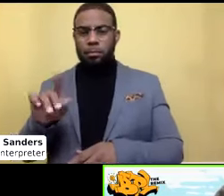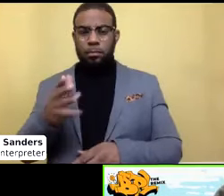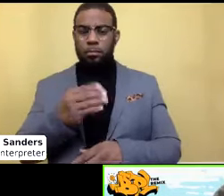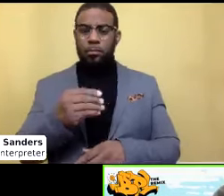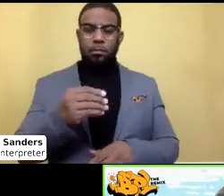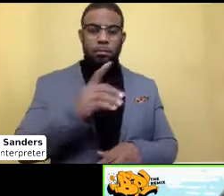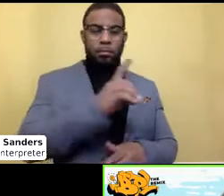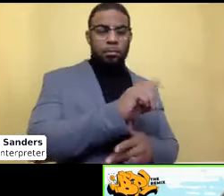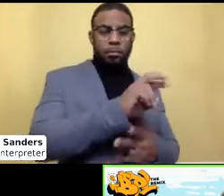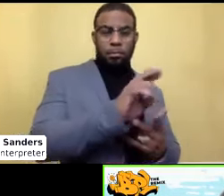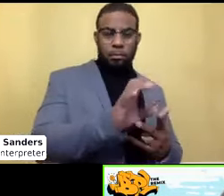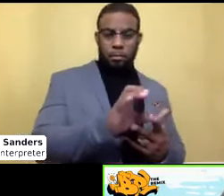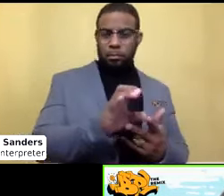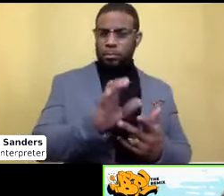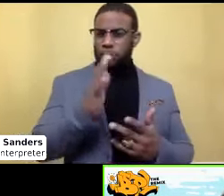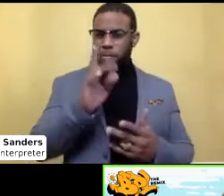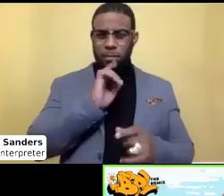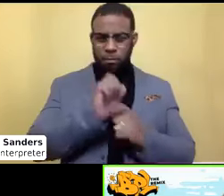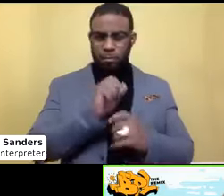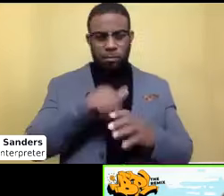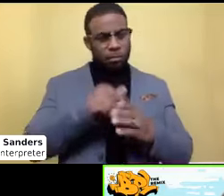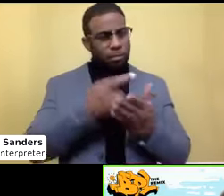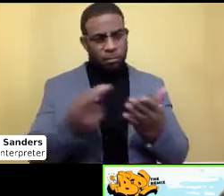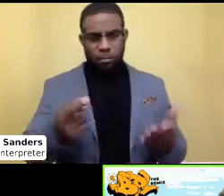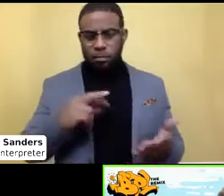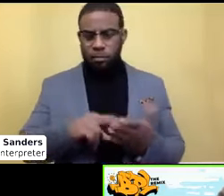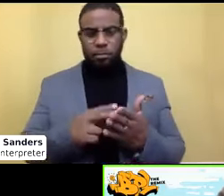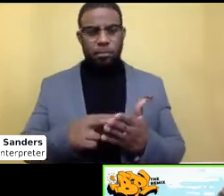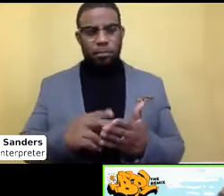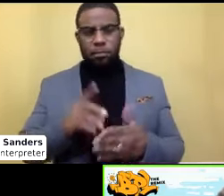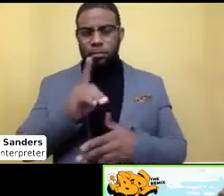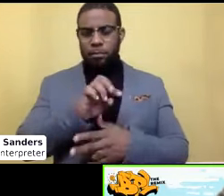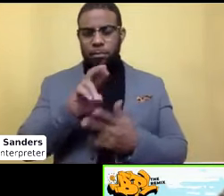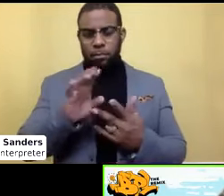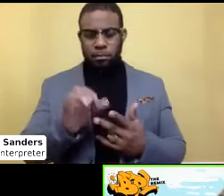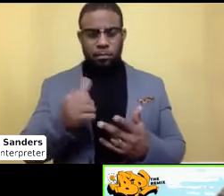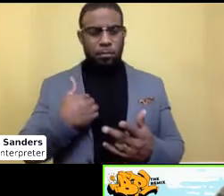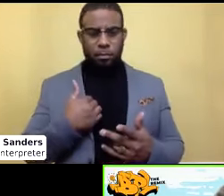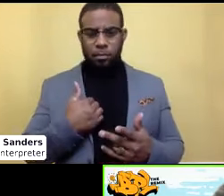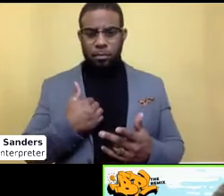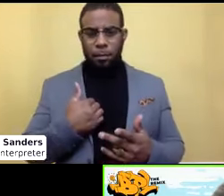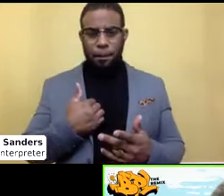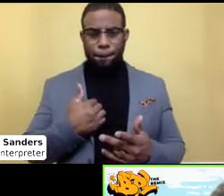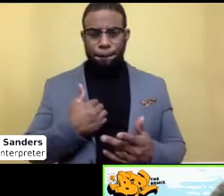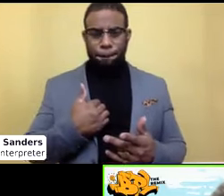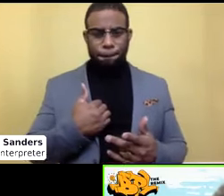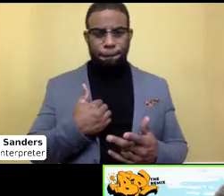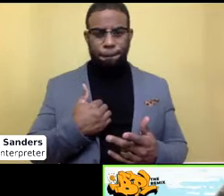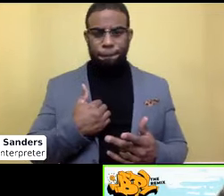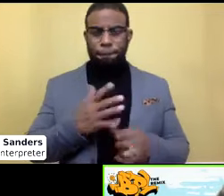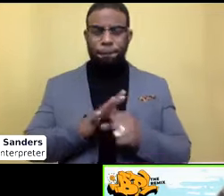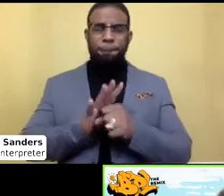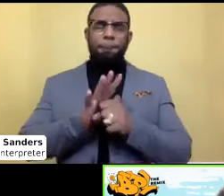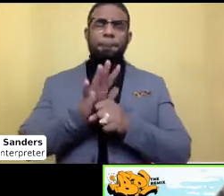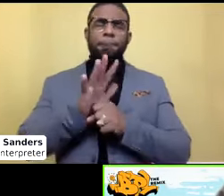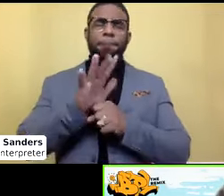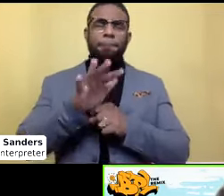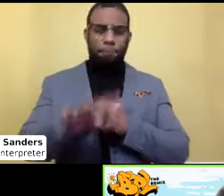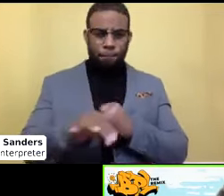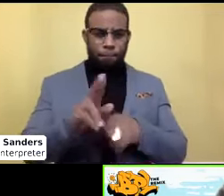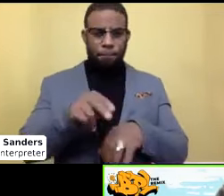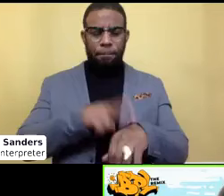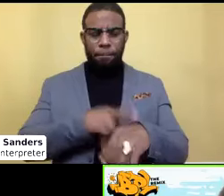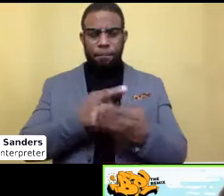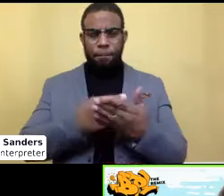the DRC. Certainly in the resources. I mean, the DRC has an abundance of